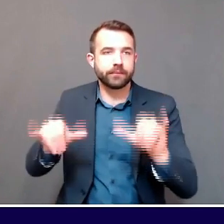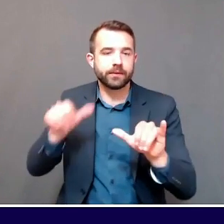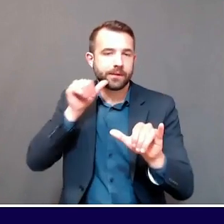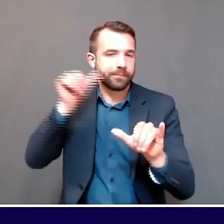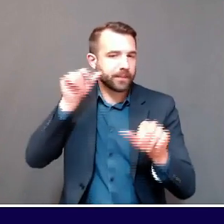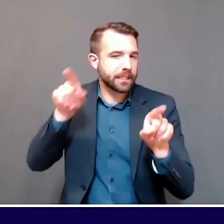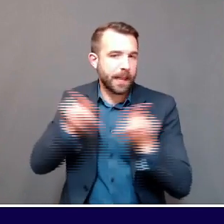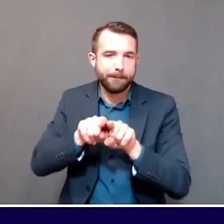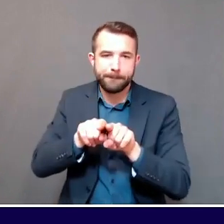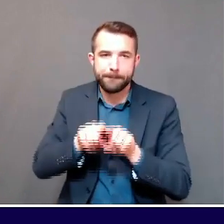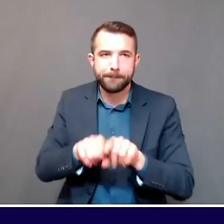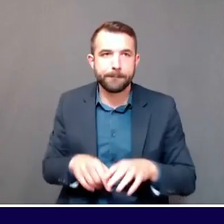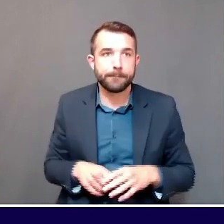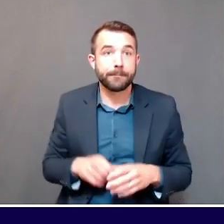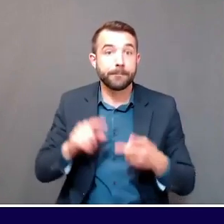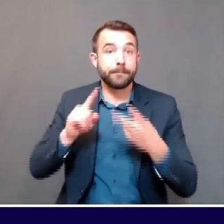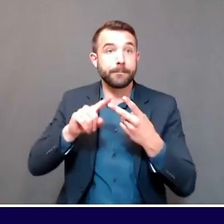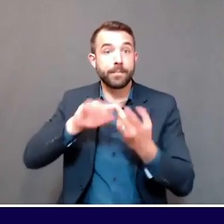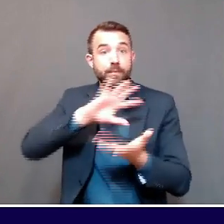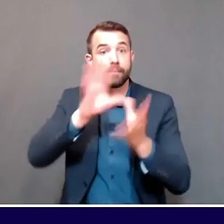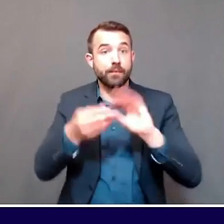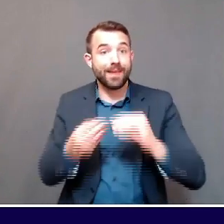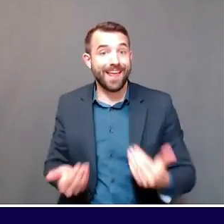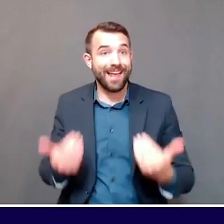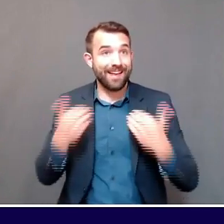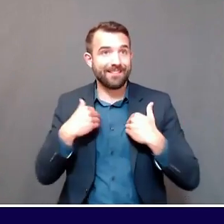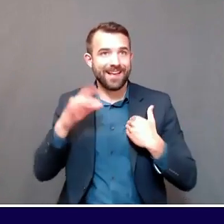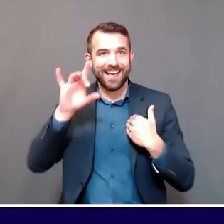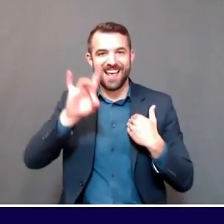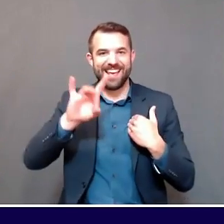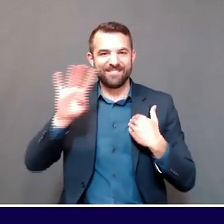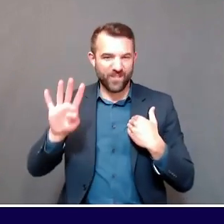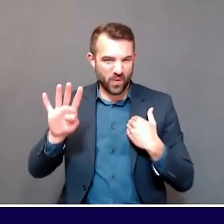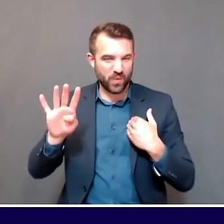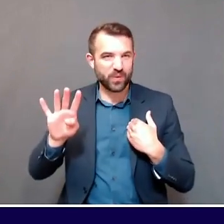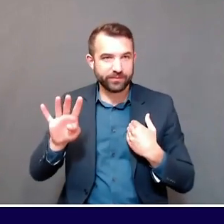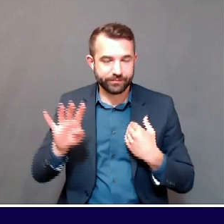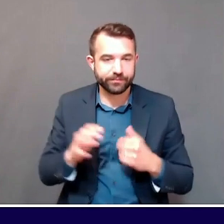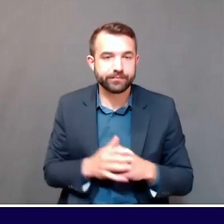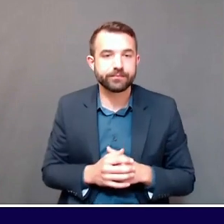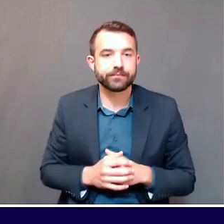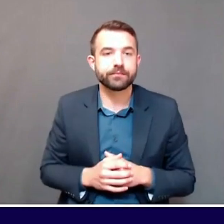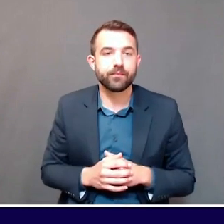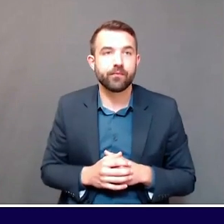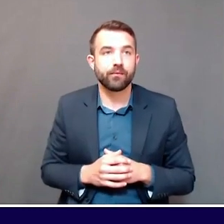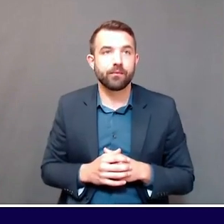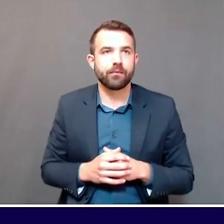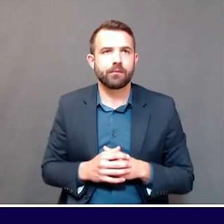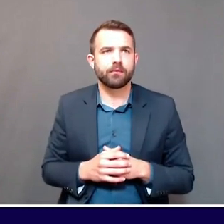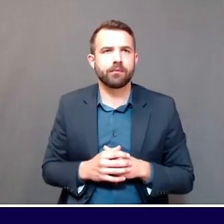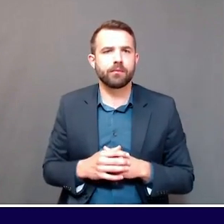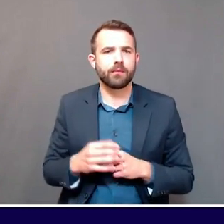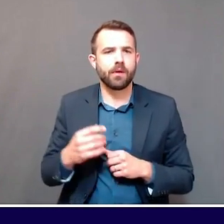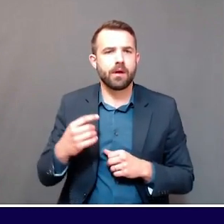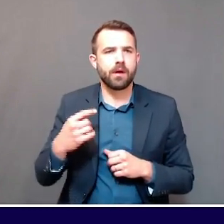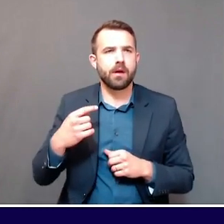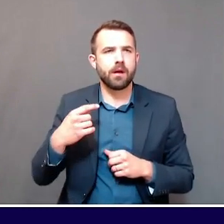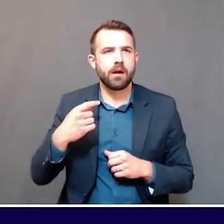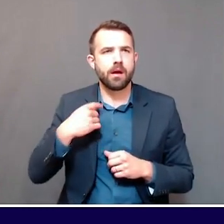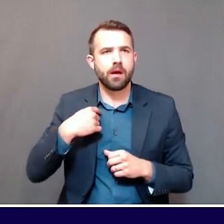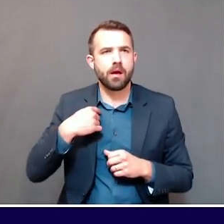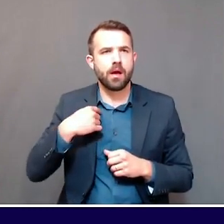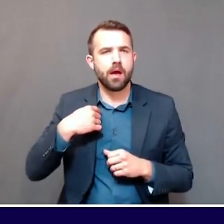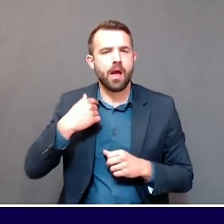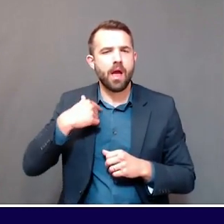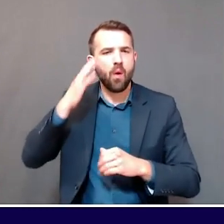the total number of cases is now 84. I believe that is, I'll get you the exact breakdown. I believe